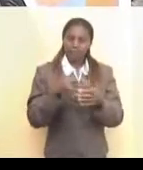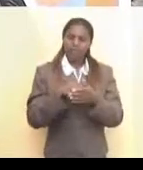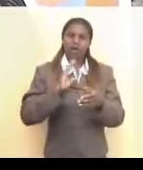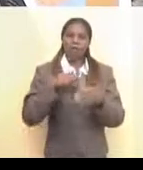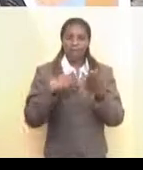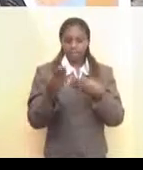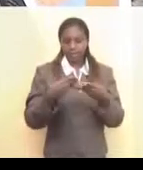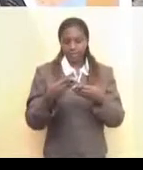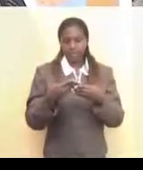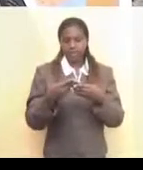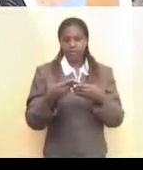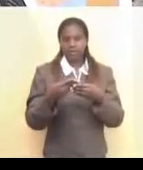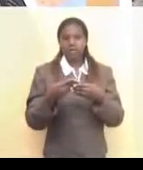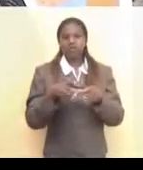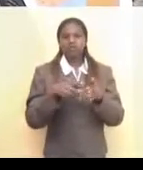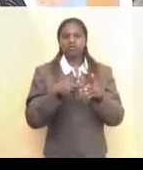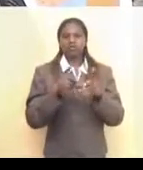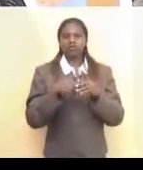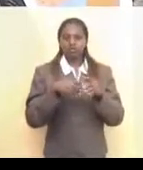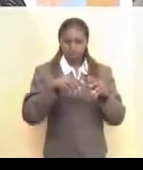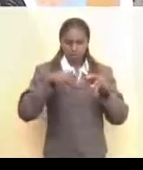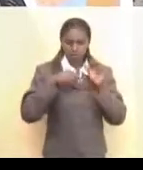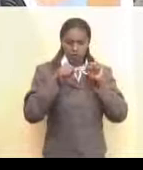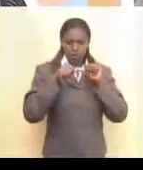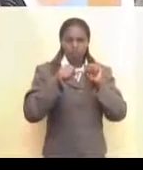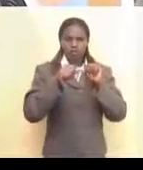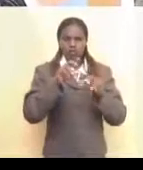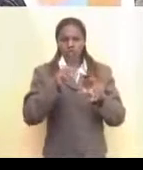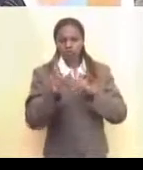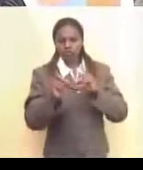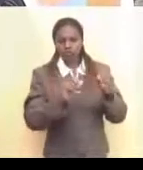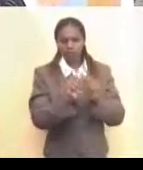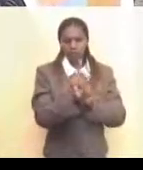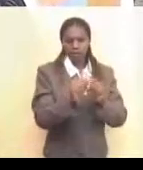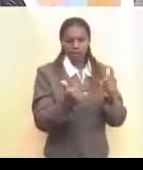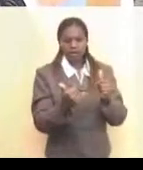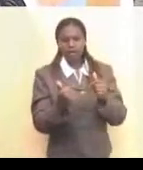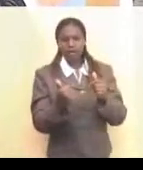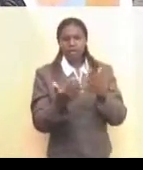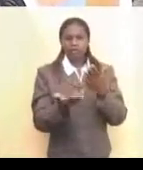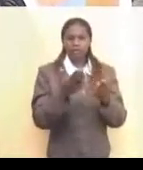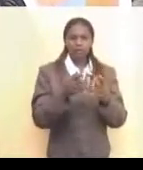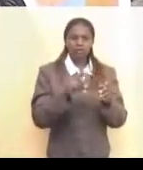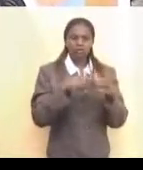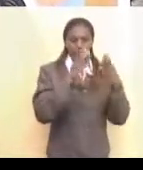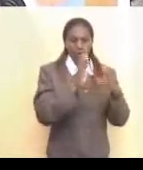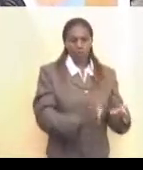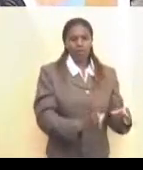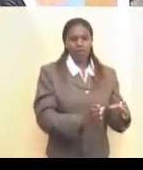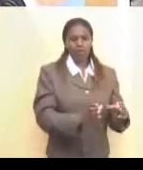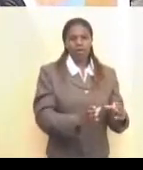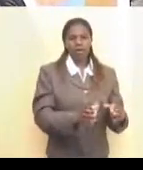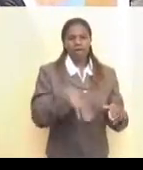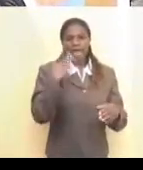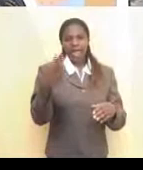core business as staff to continuously consult with each other and also to consult with the community at